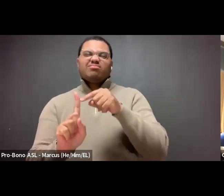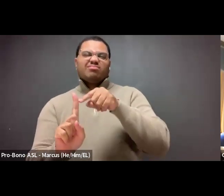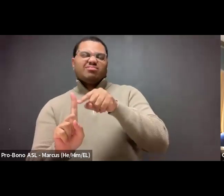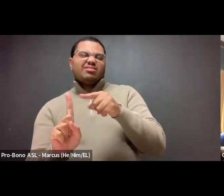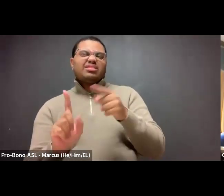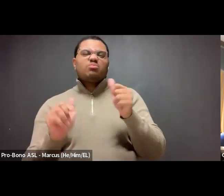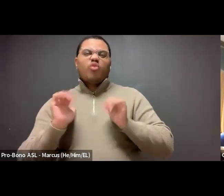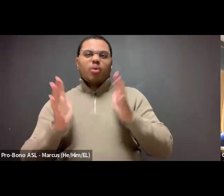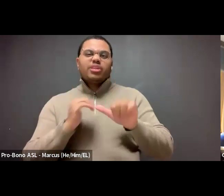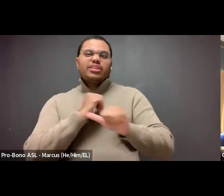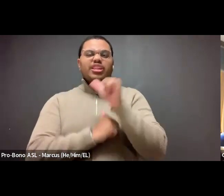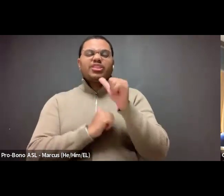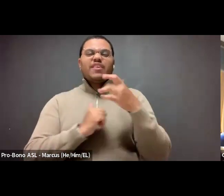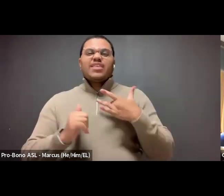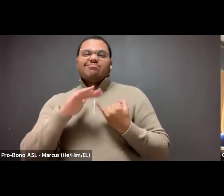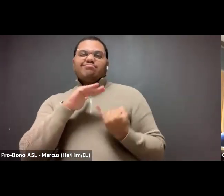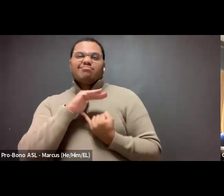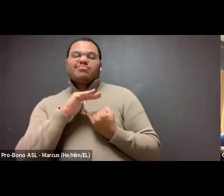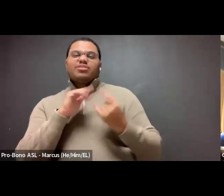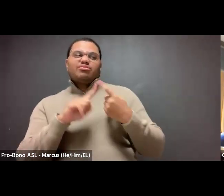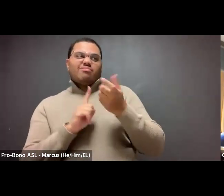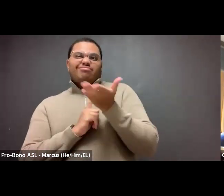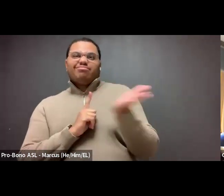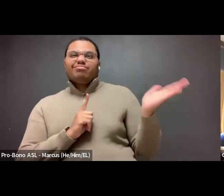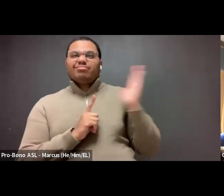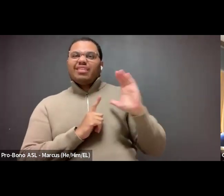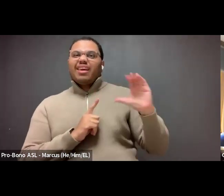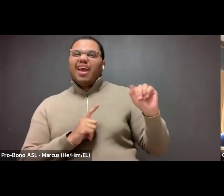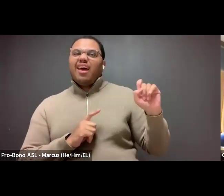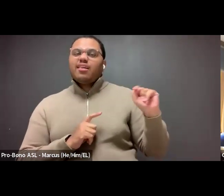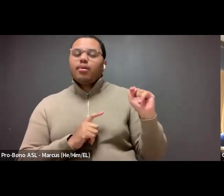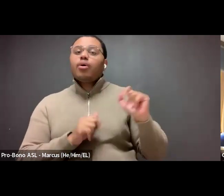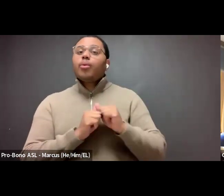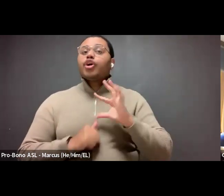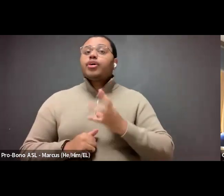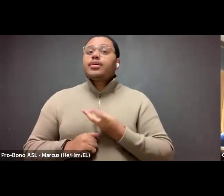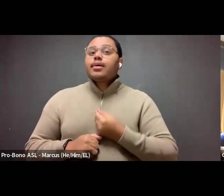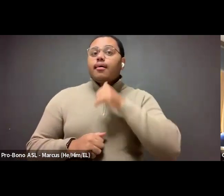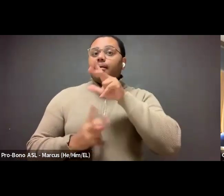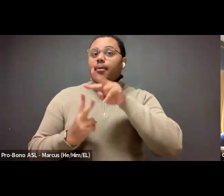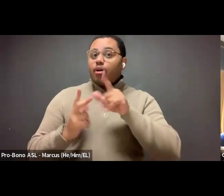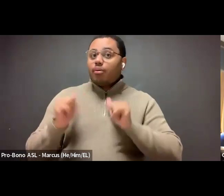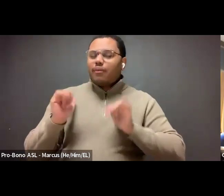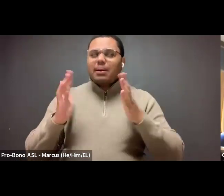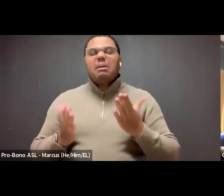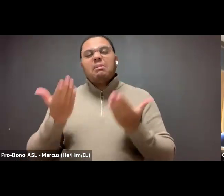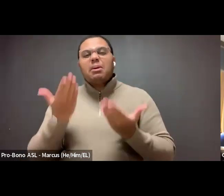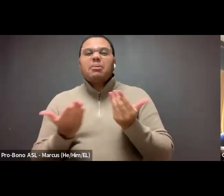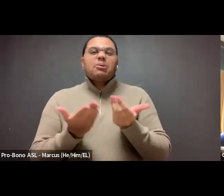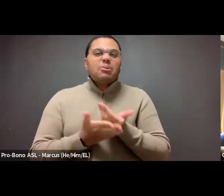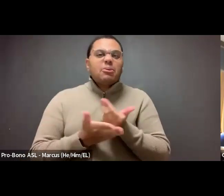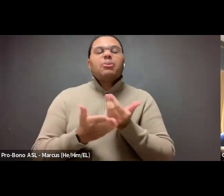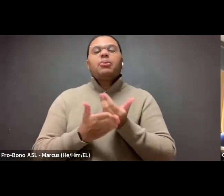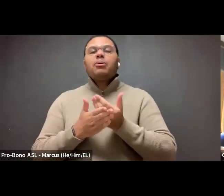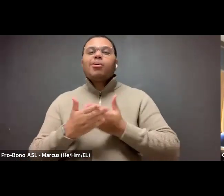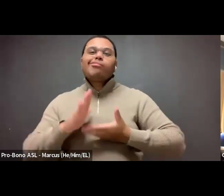cast. Working with transgender and non-binary performers may require some new modes of operating,